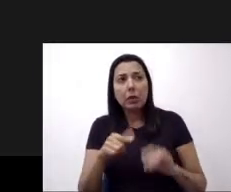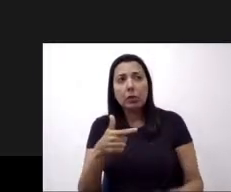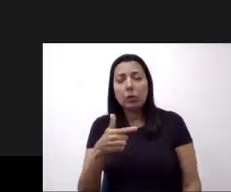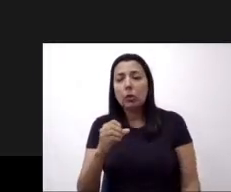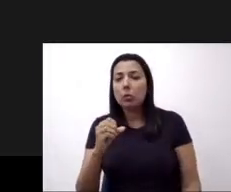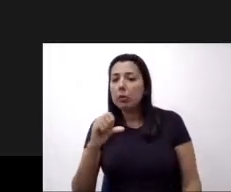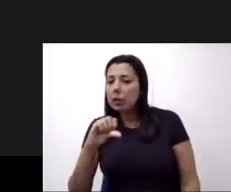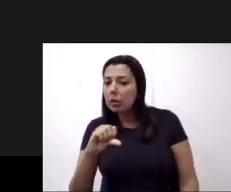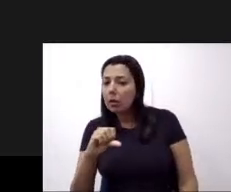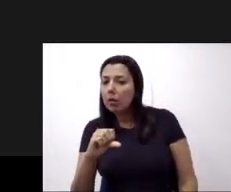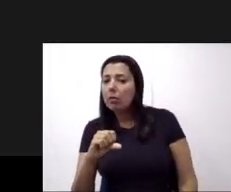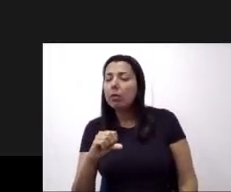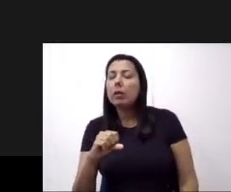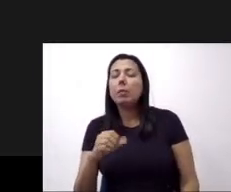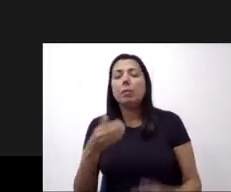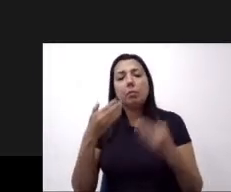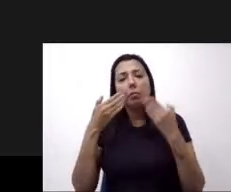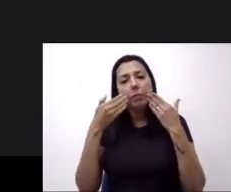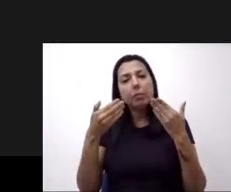in